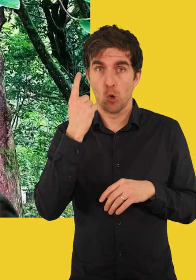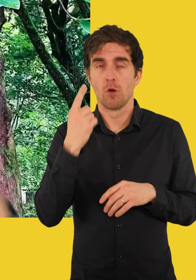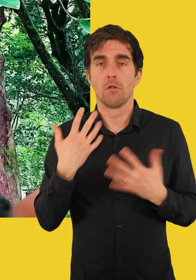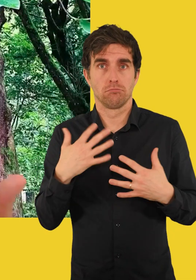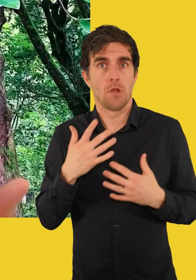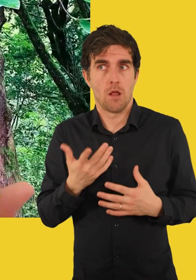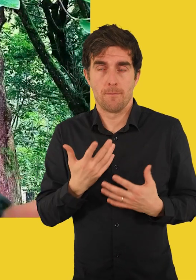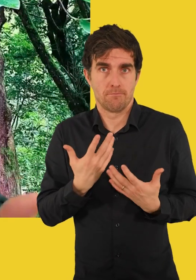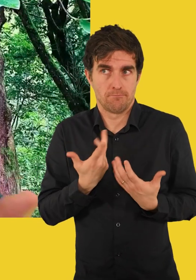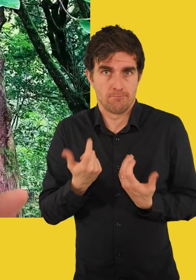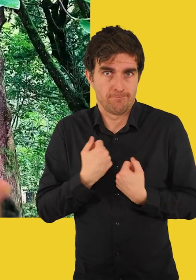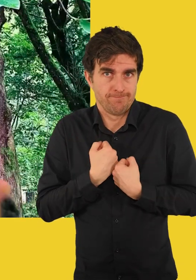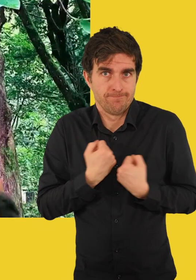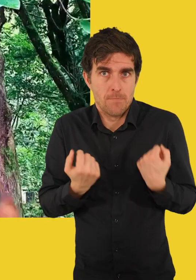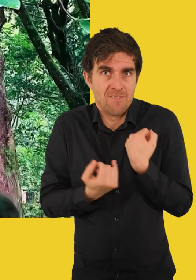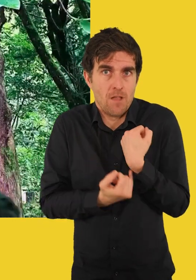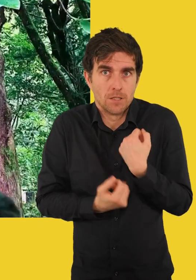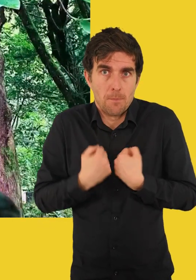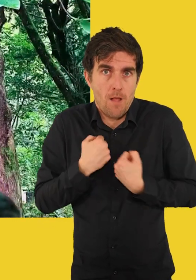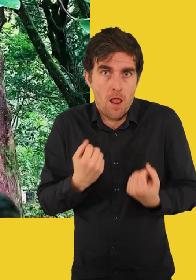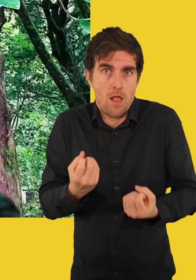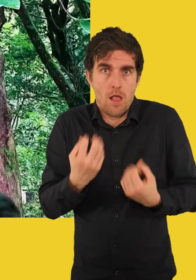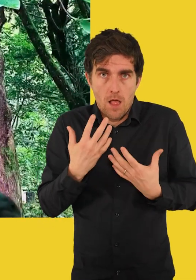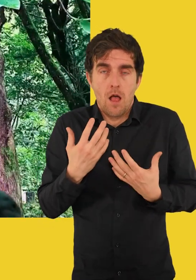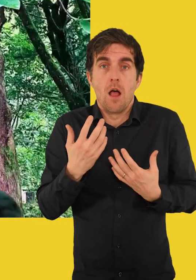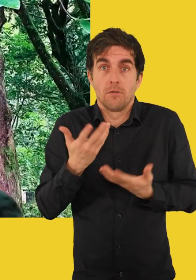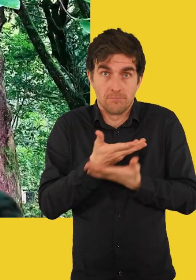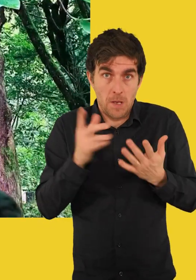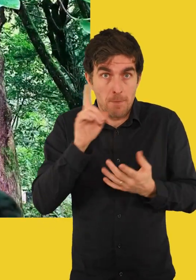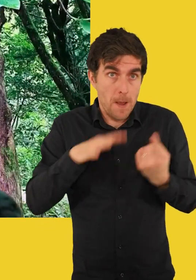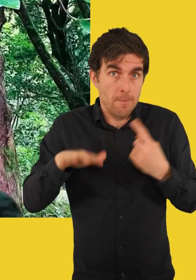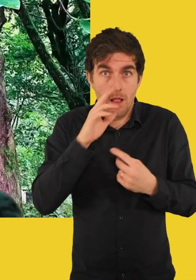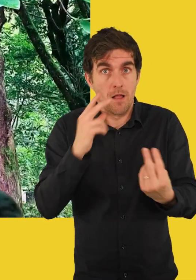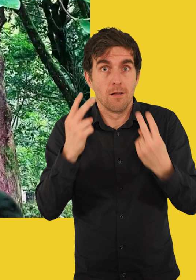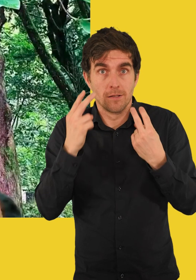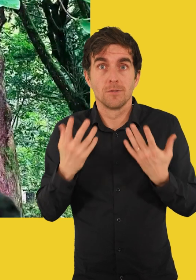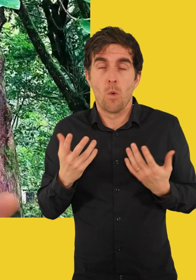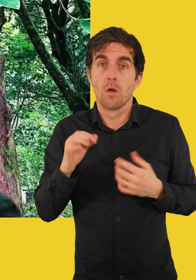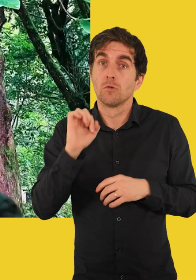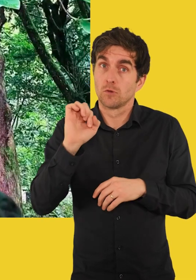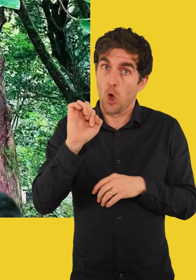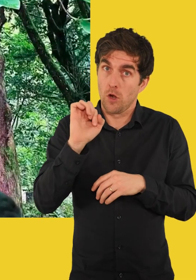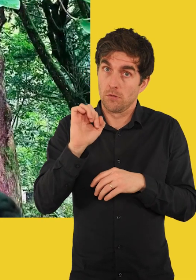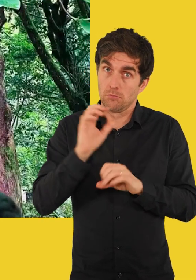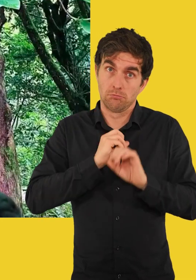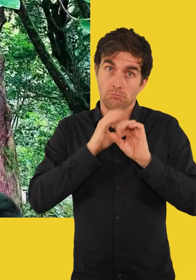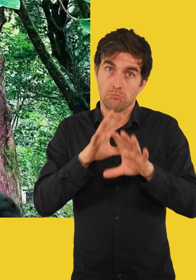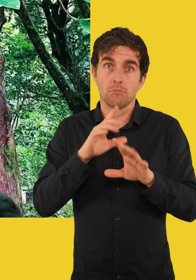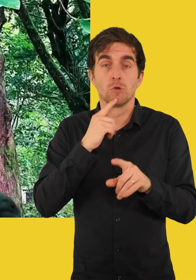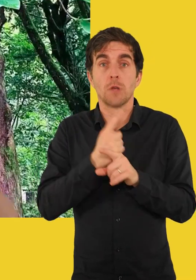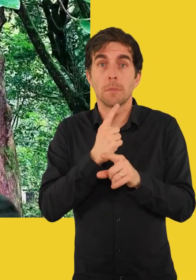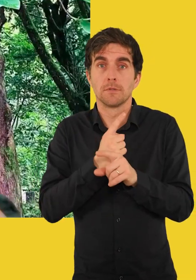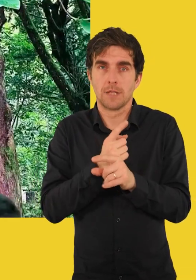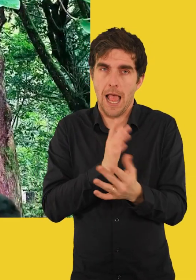and also for being vulnerable with us and with the participants here. And also your point there about being able